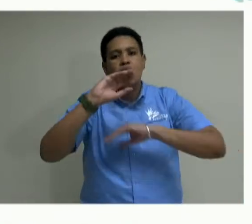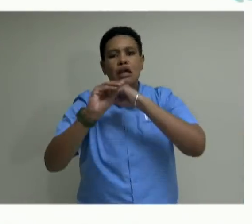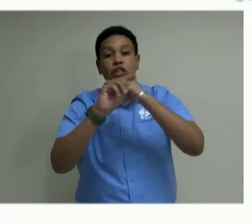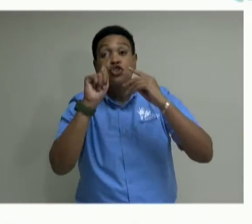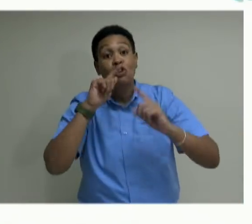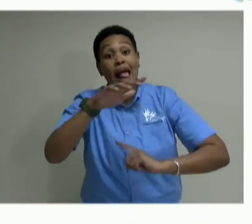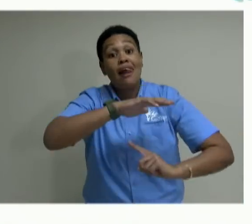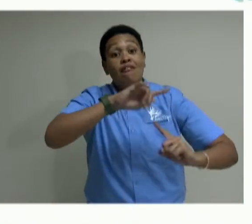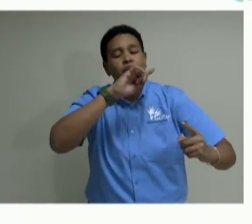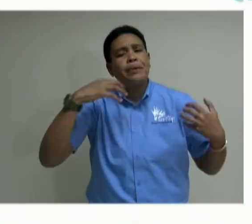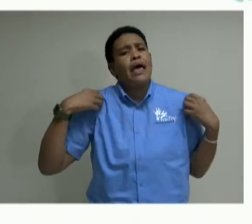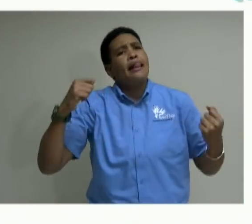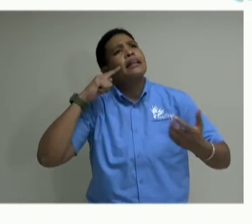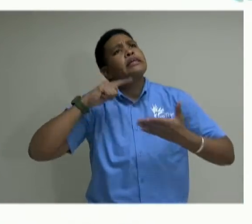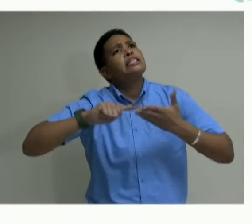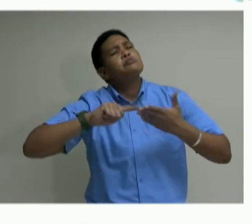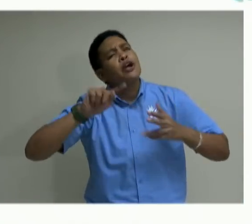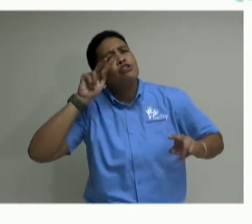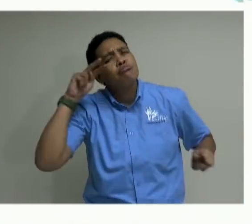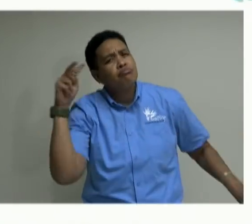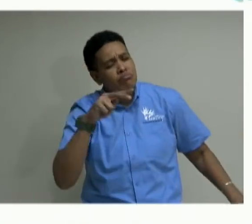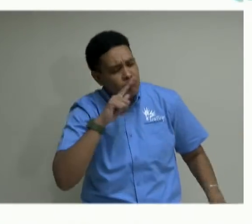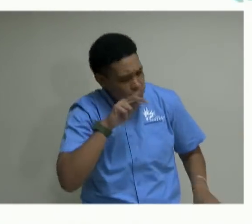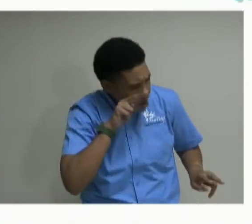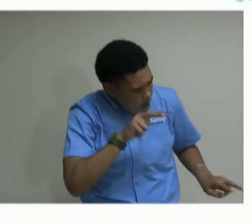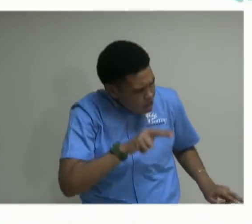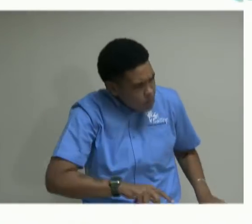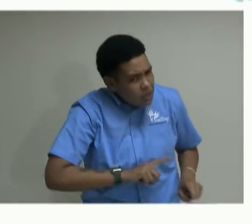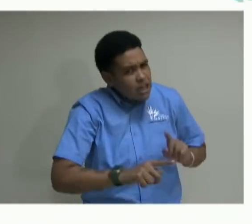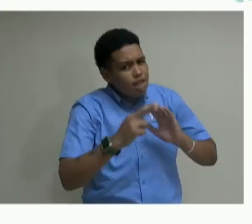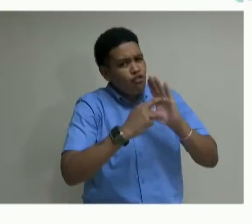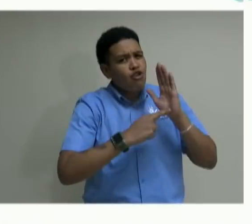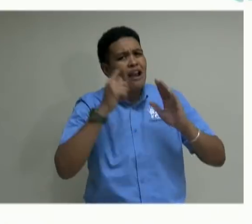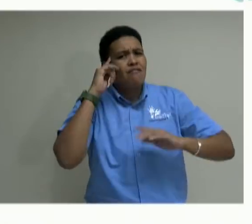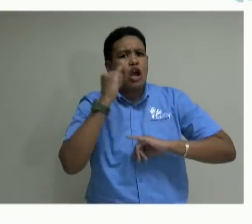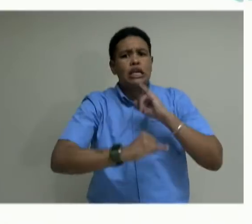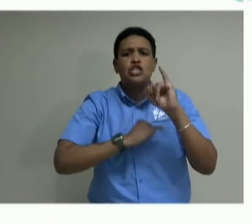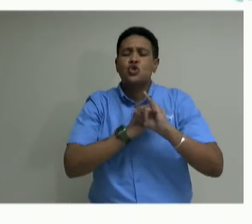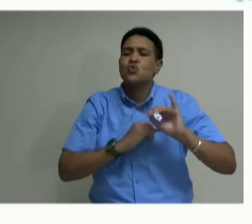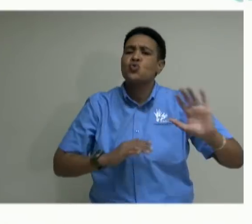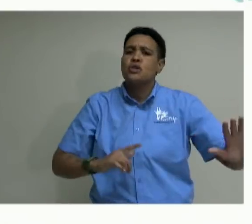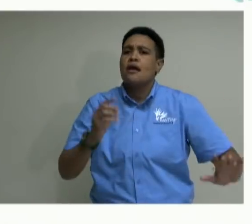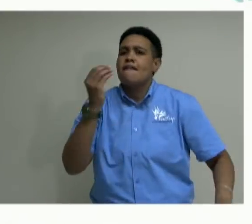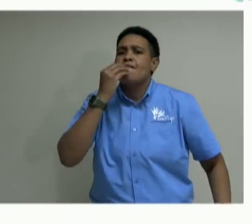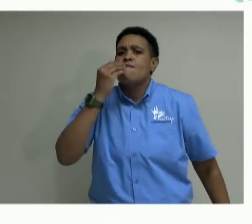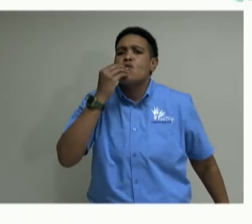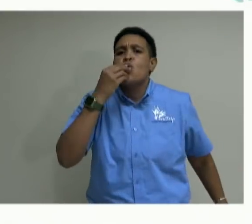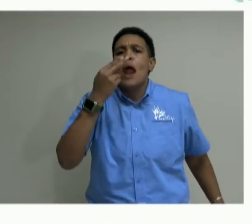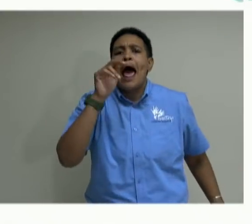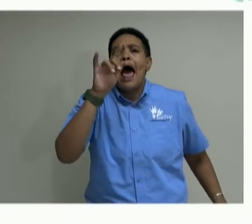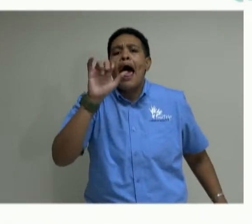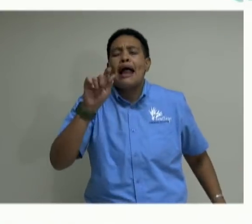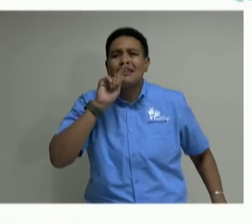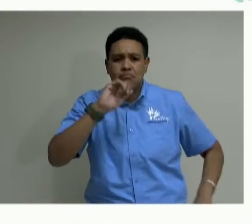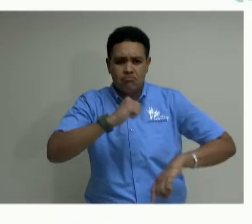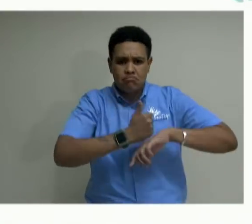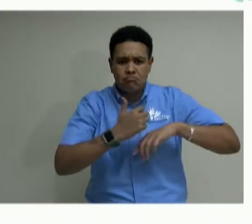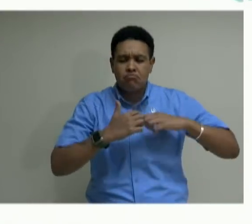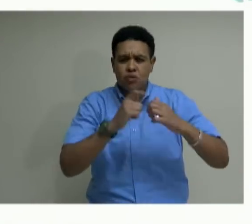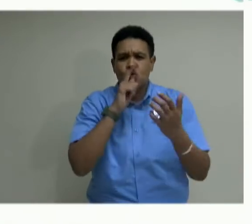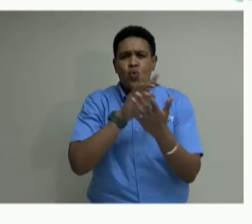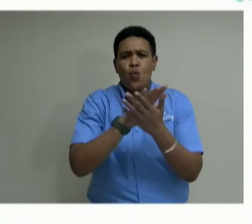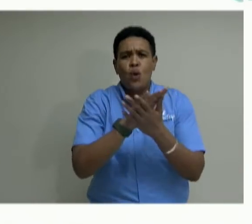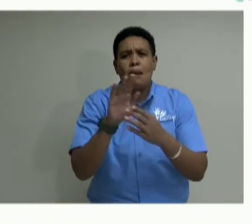health inspection and enforcement of regulations for institutions, food handling establishments, school,